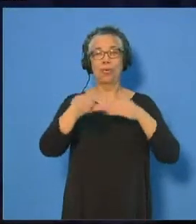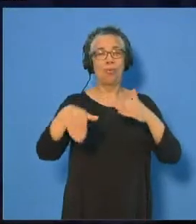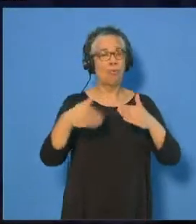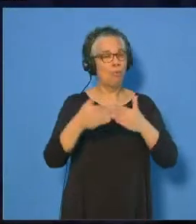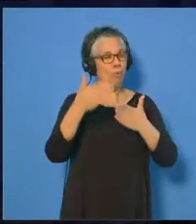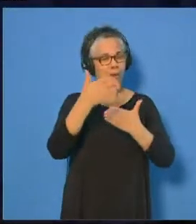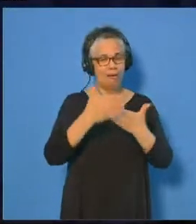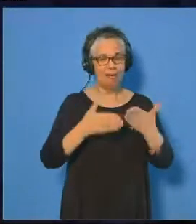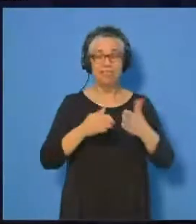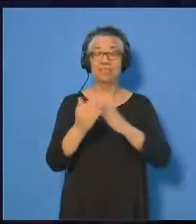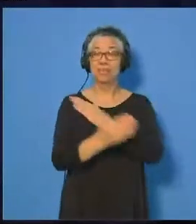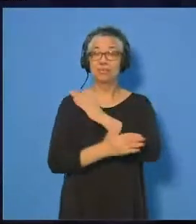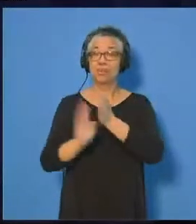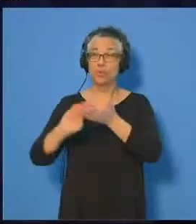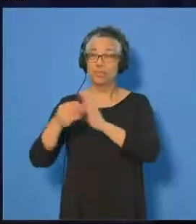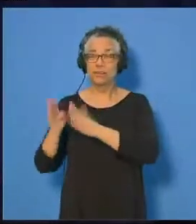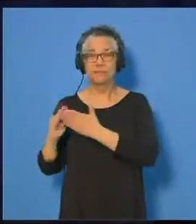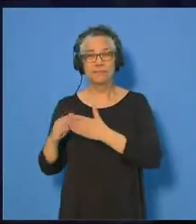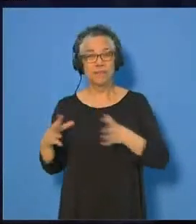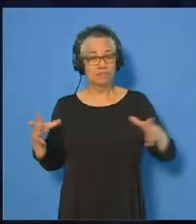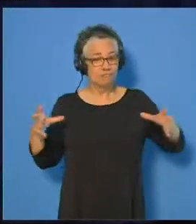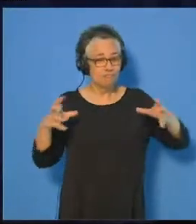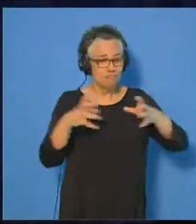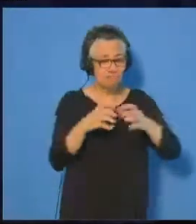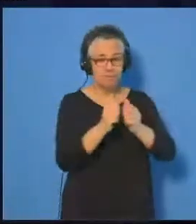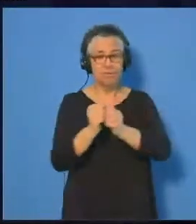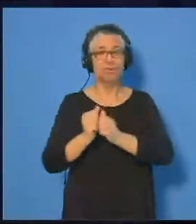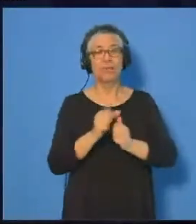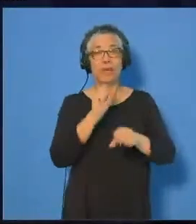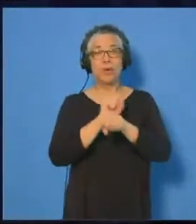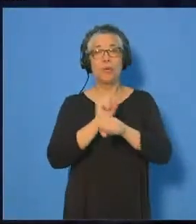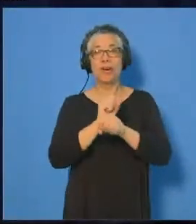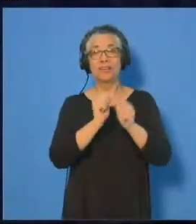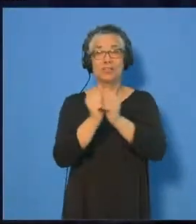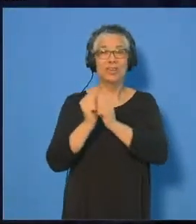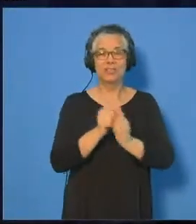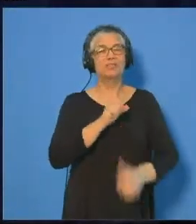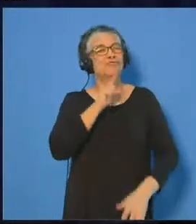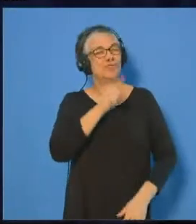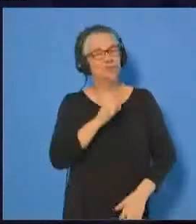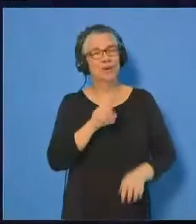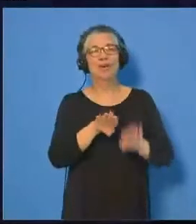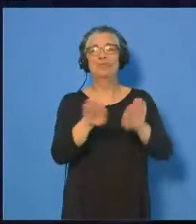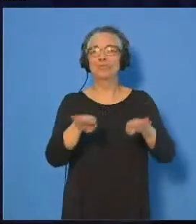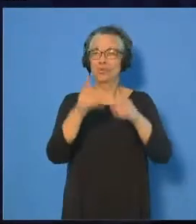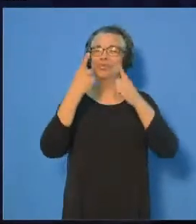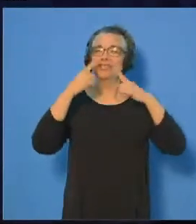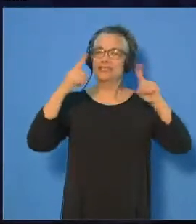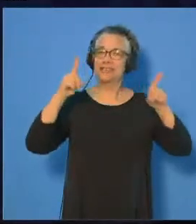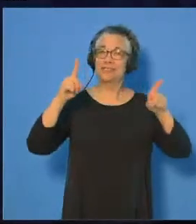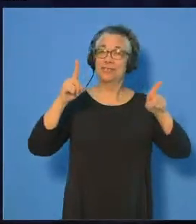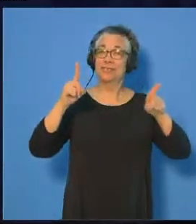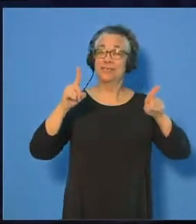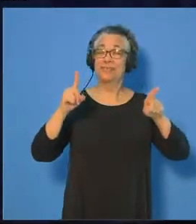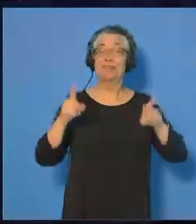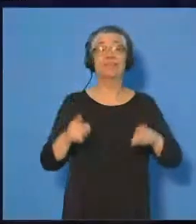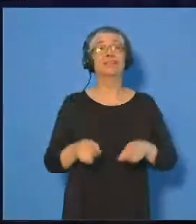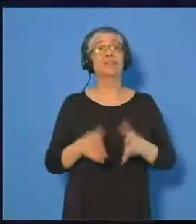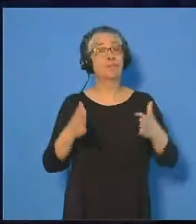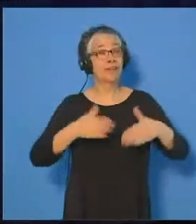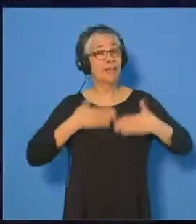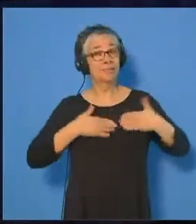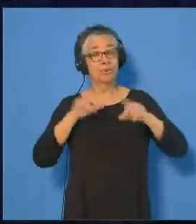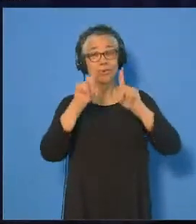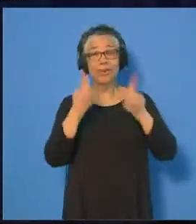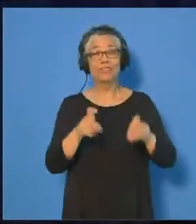the community are pulling together to work together to ensure that Bermuda can be successful. With that, I'm happy to take the questions